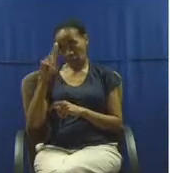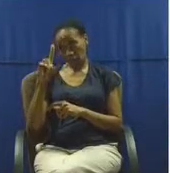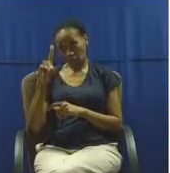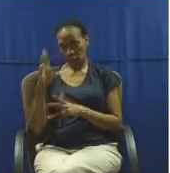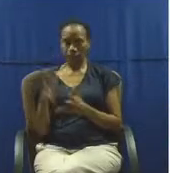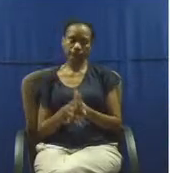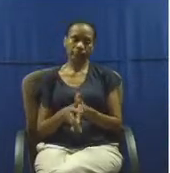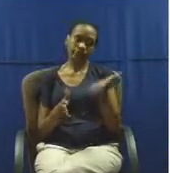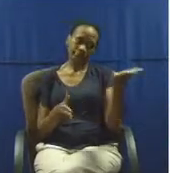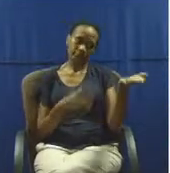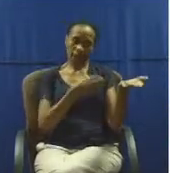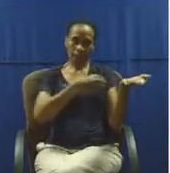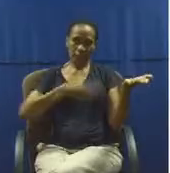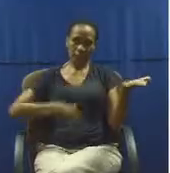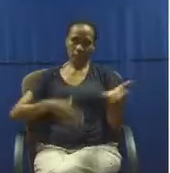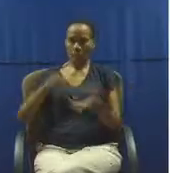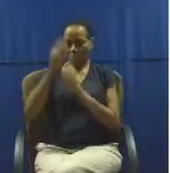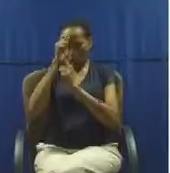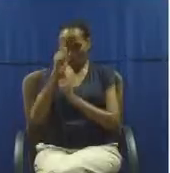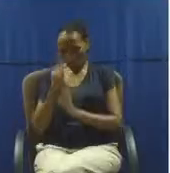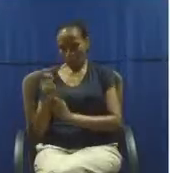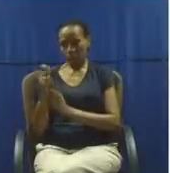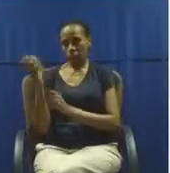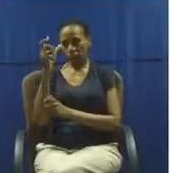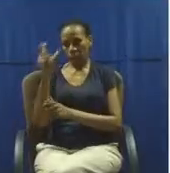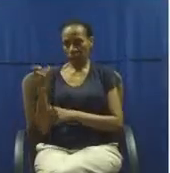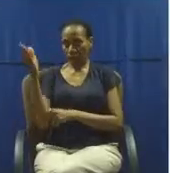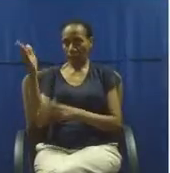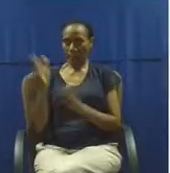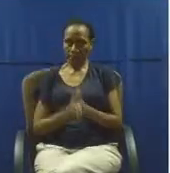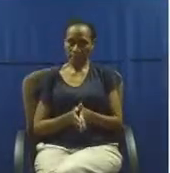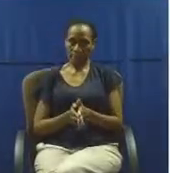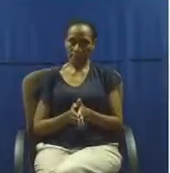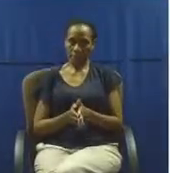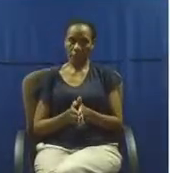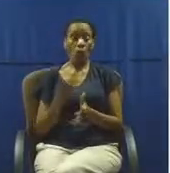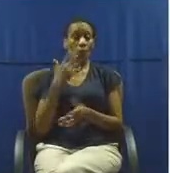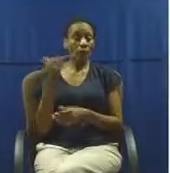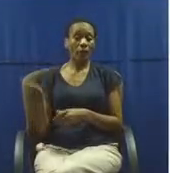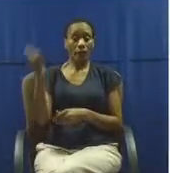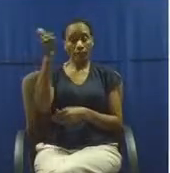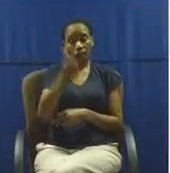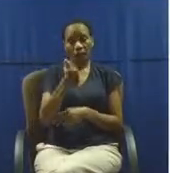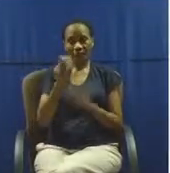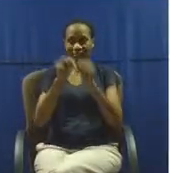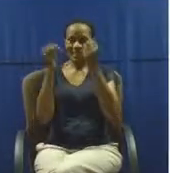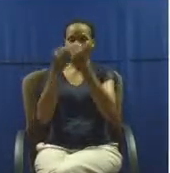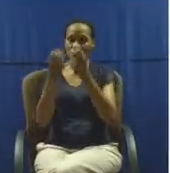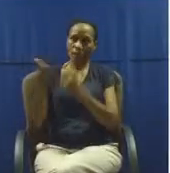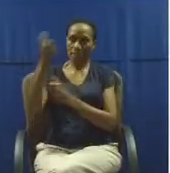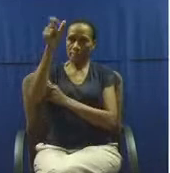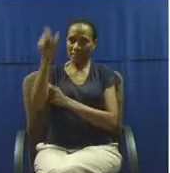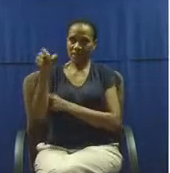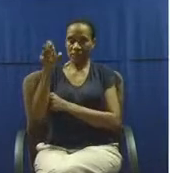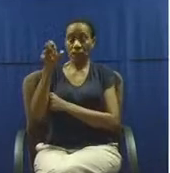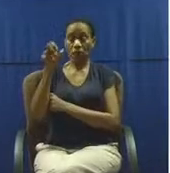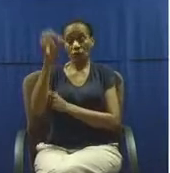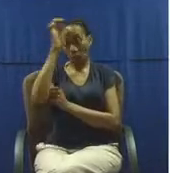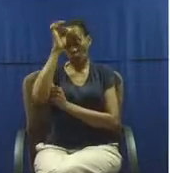President. Honorable Speaker, the appointment of the National Commissioner of South African